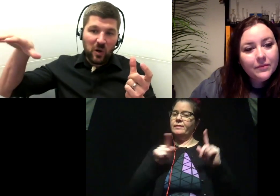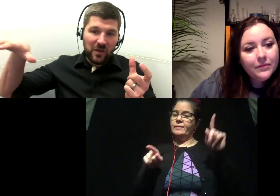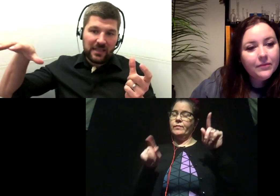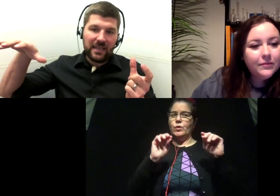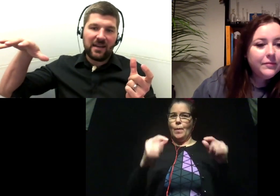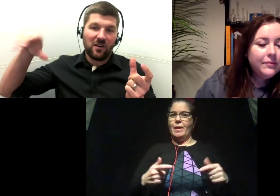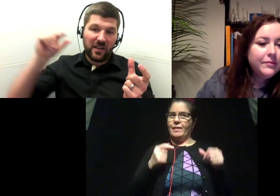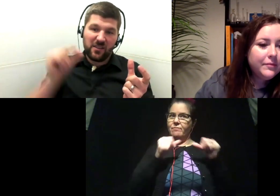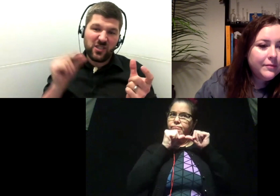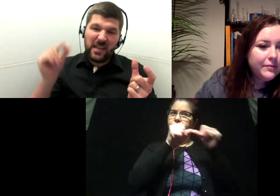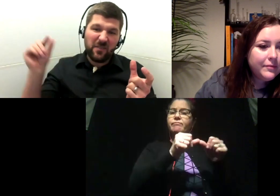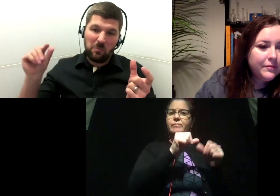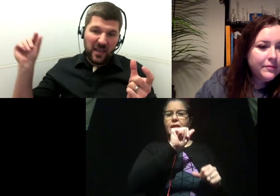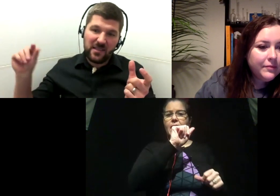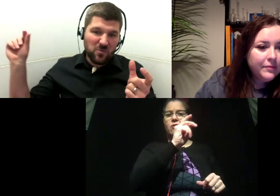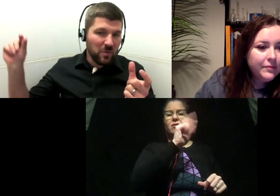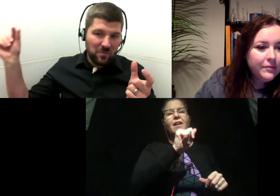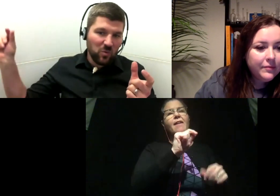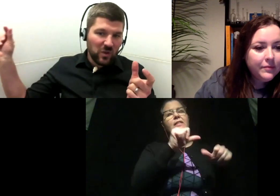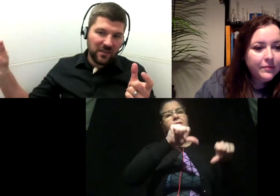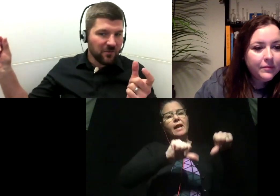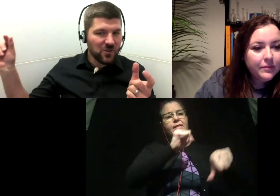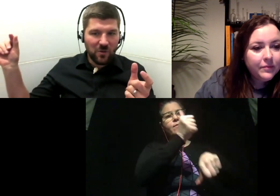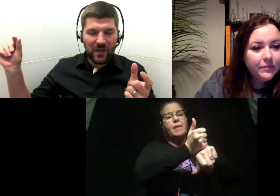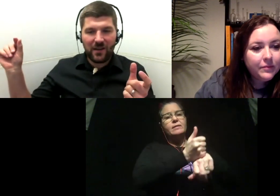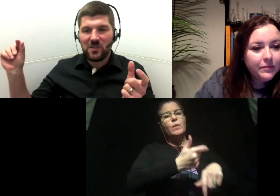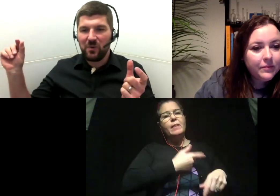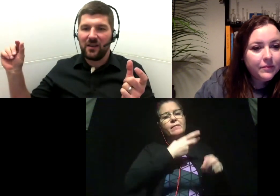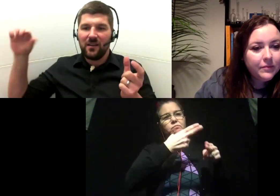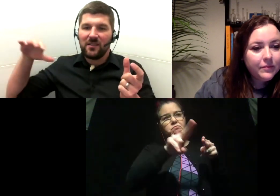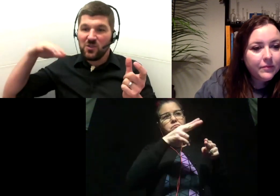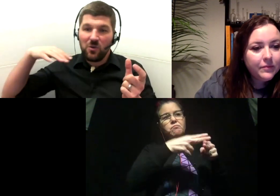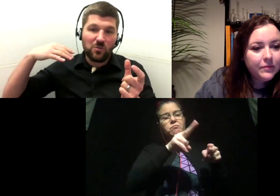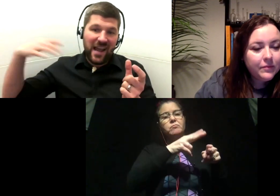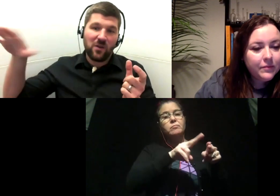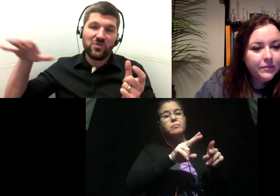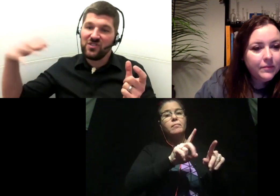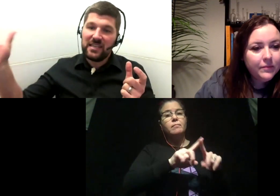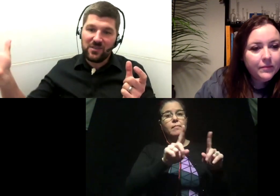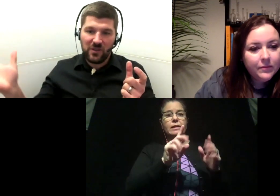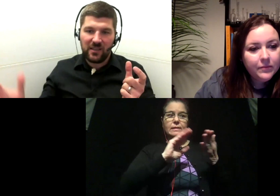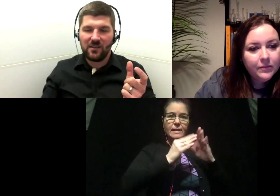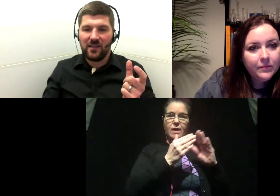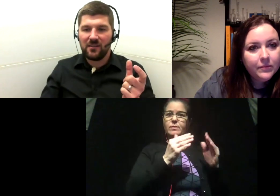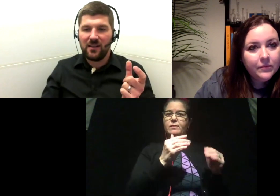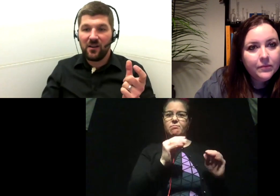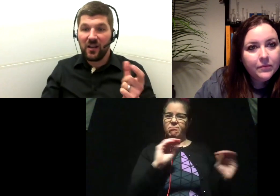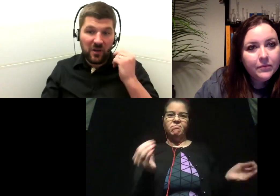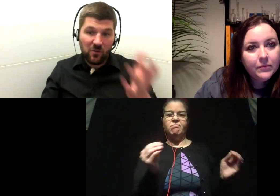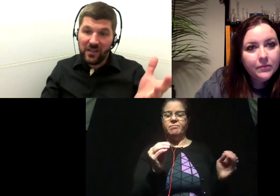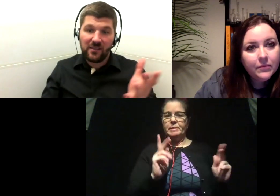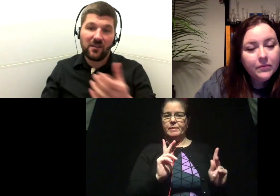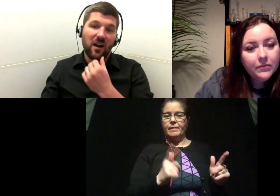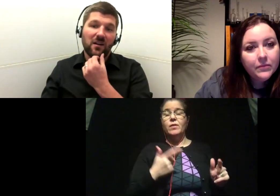lived permanently in Antarctica. There's scientific bases where people will live for short periods, but there's no towns or cities really in Antarctica.